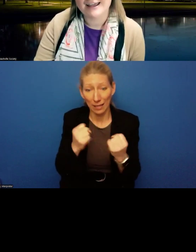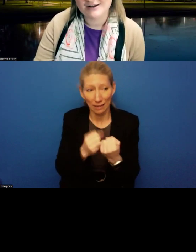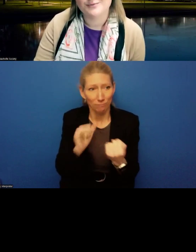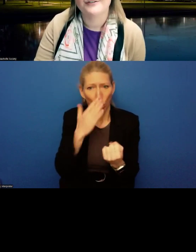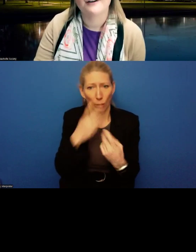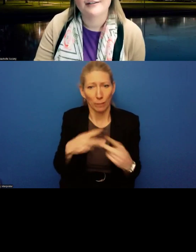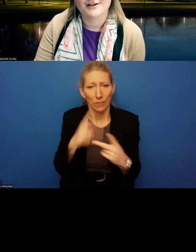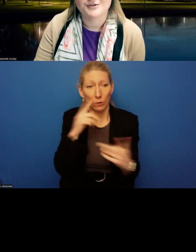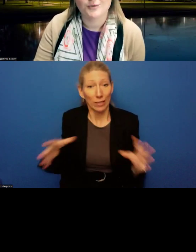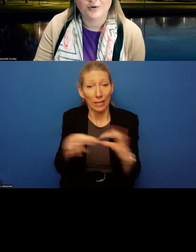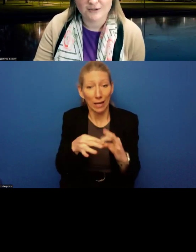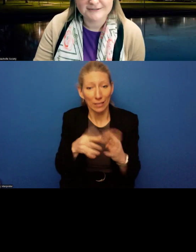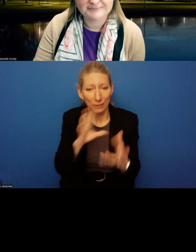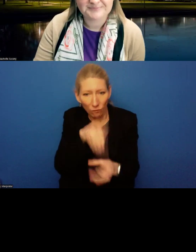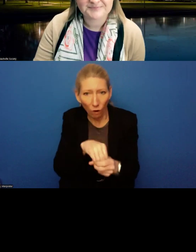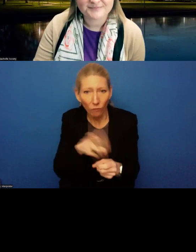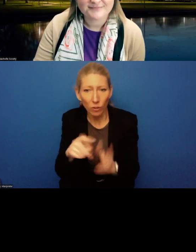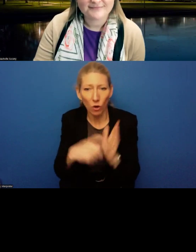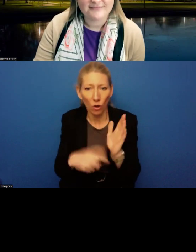and engage with the archaeological world.